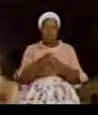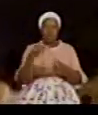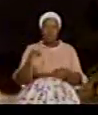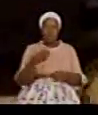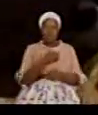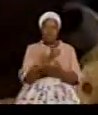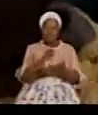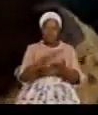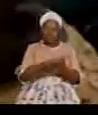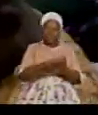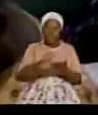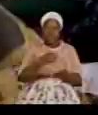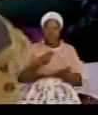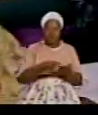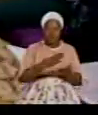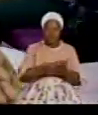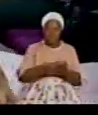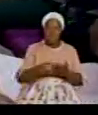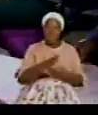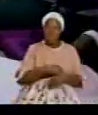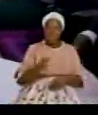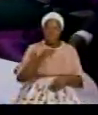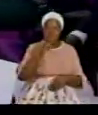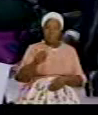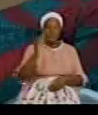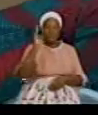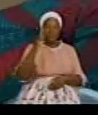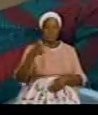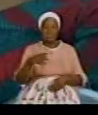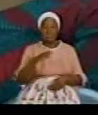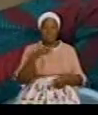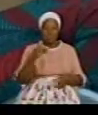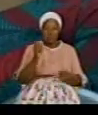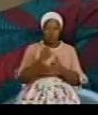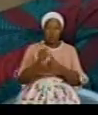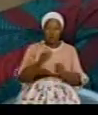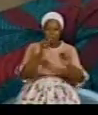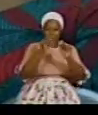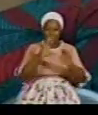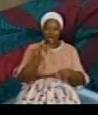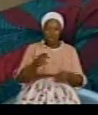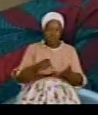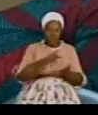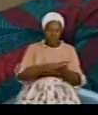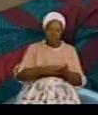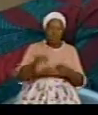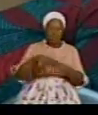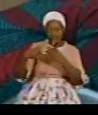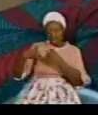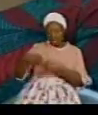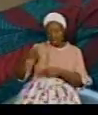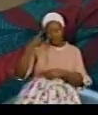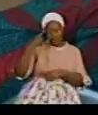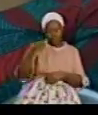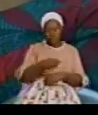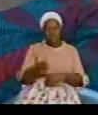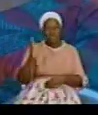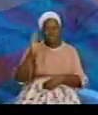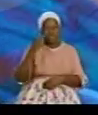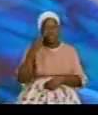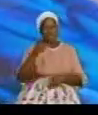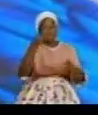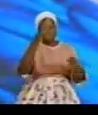holiness. You'll never preach, blessed are the pure in heart, for they shall see God. And so he gave